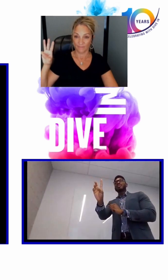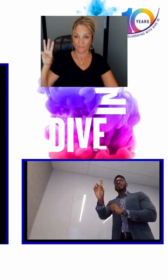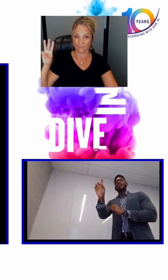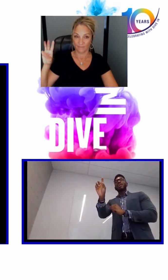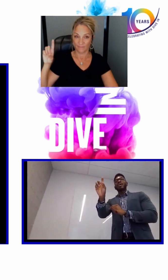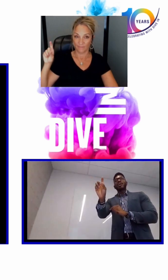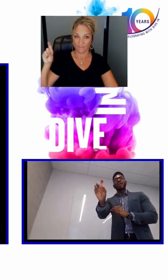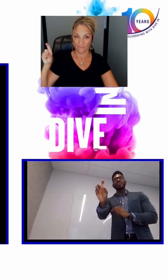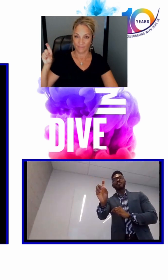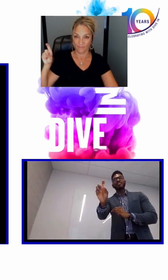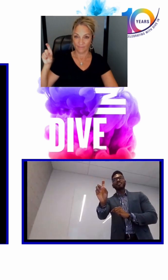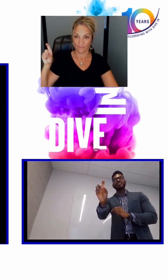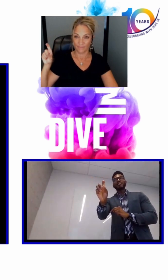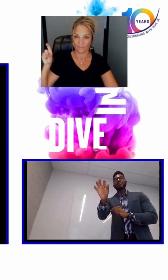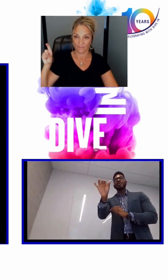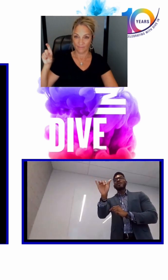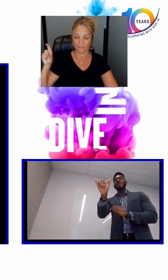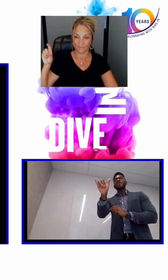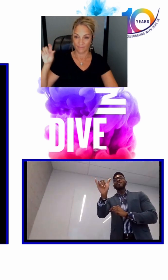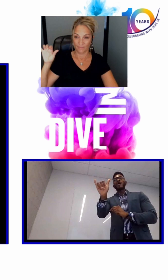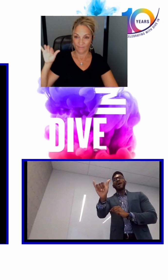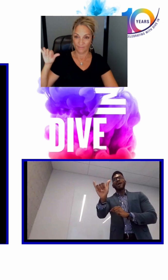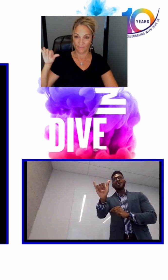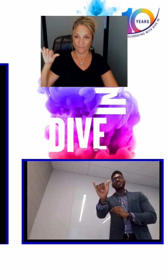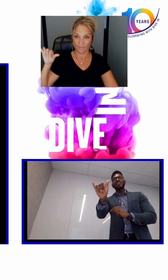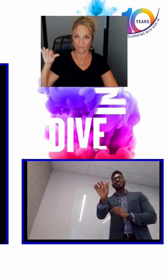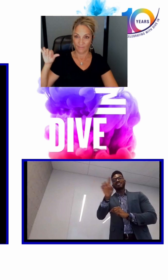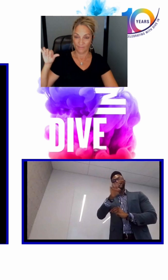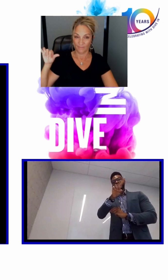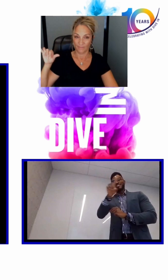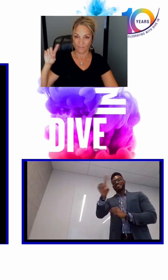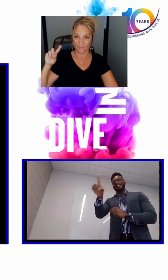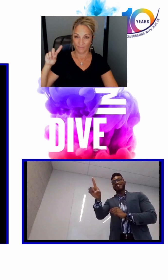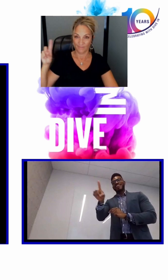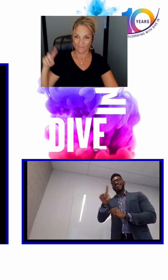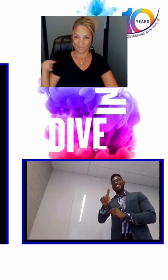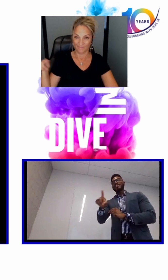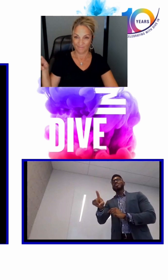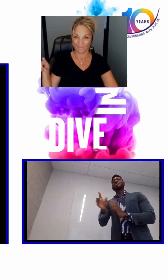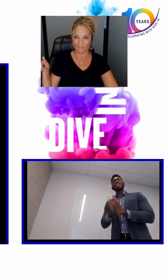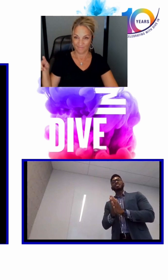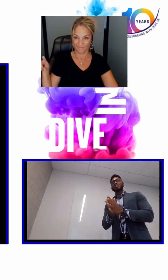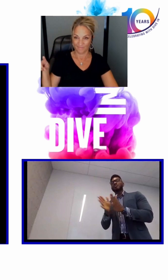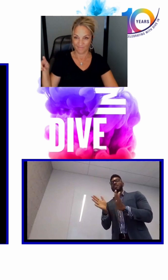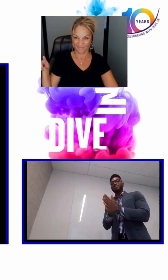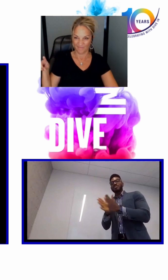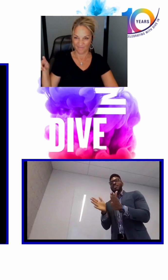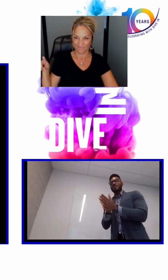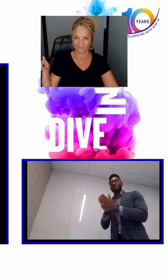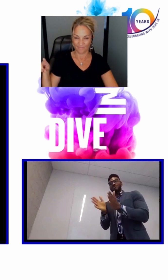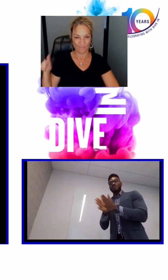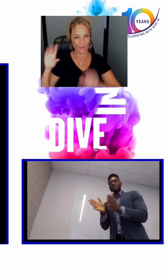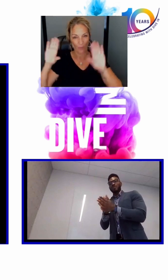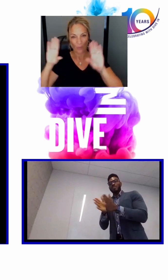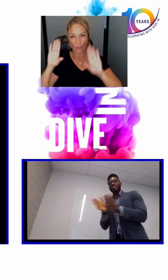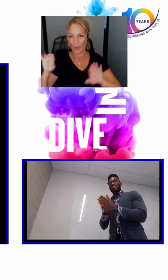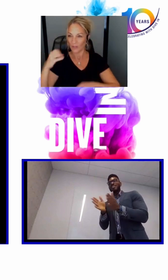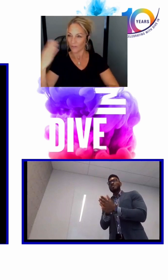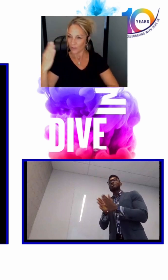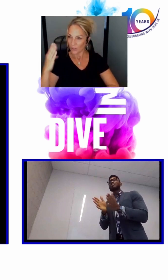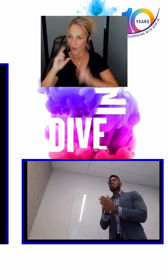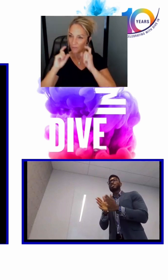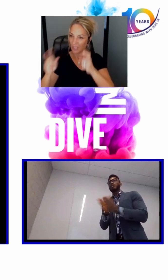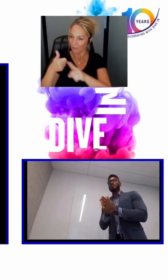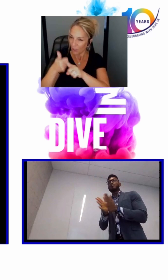W, X, Y, Z. Great job. Give yourself a round of